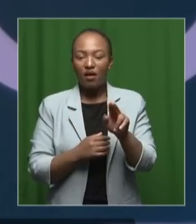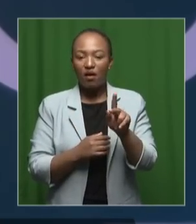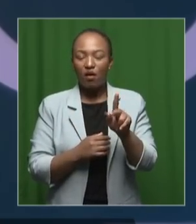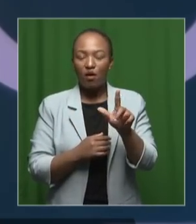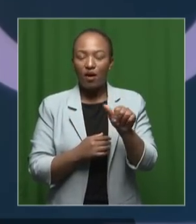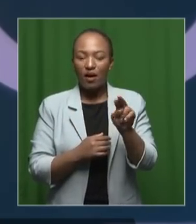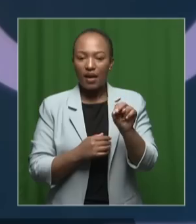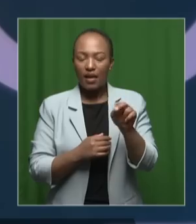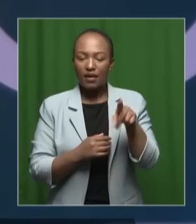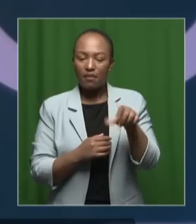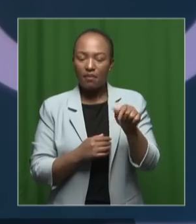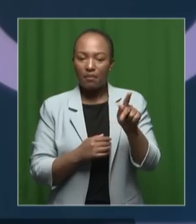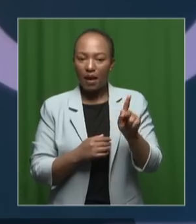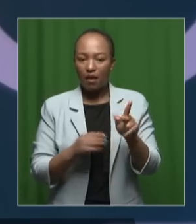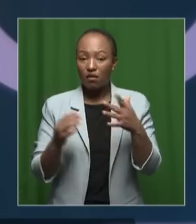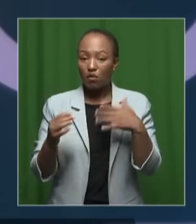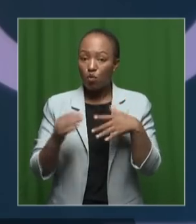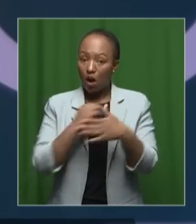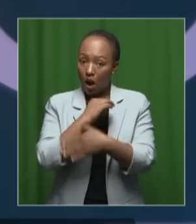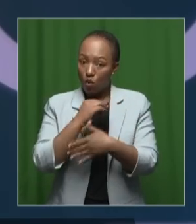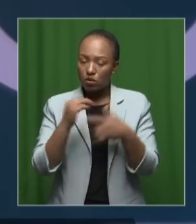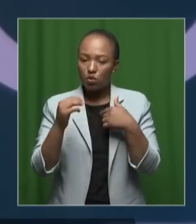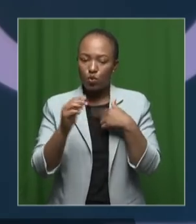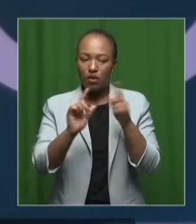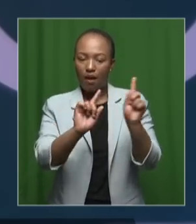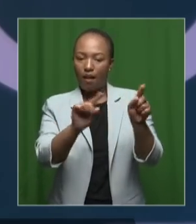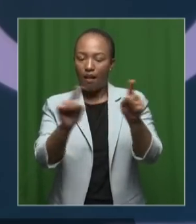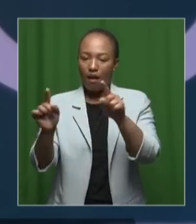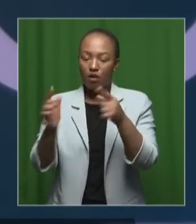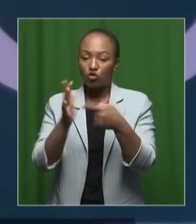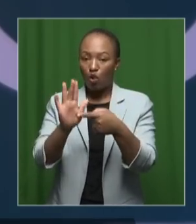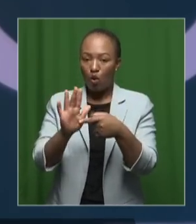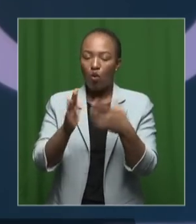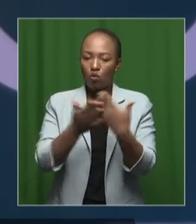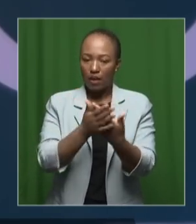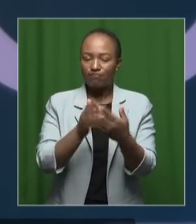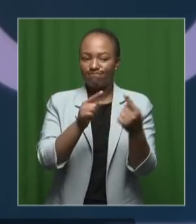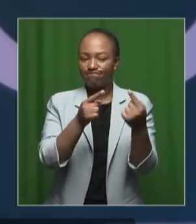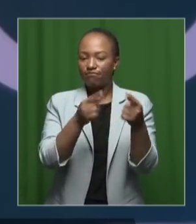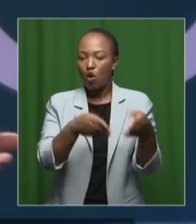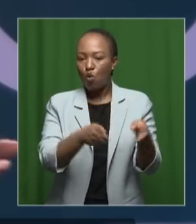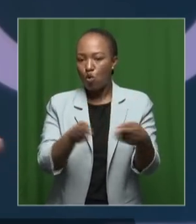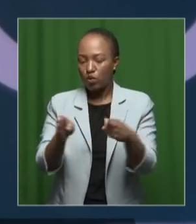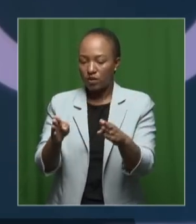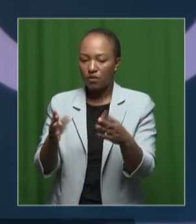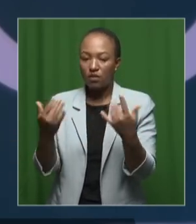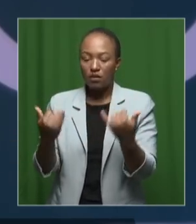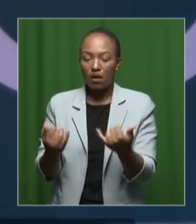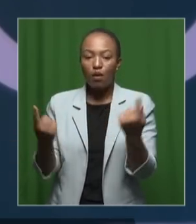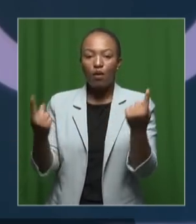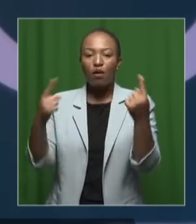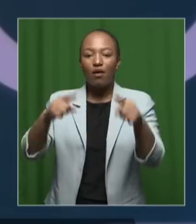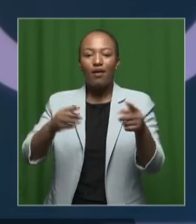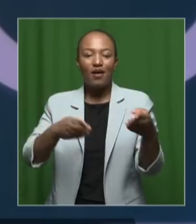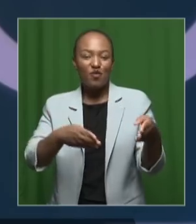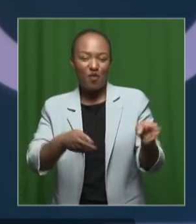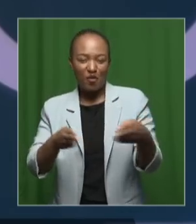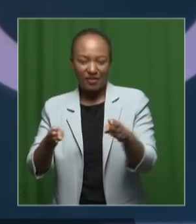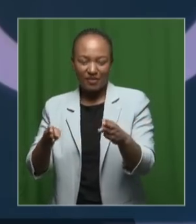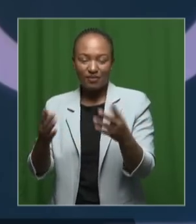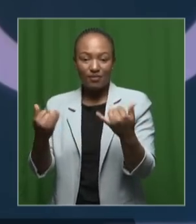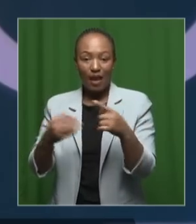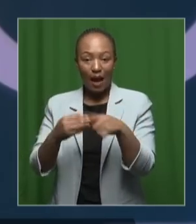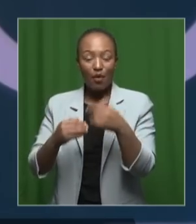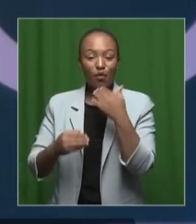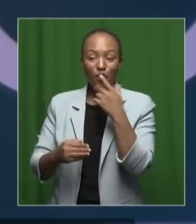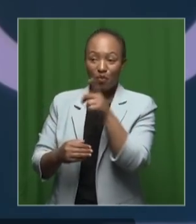look out for us around the country as we will be taking this show on the road as well. And speaking about taking it on the road, it's all about you,